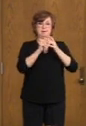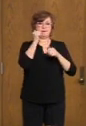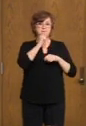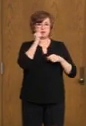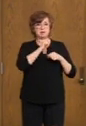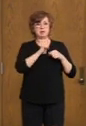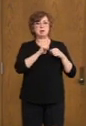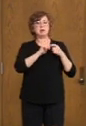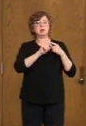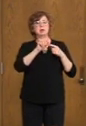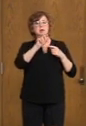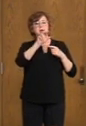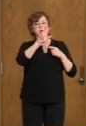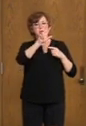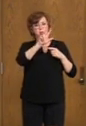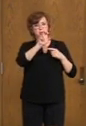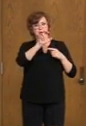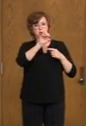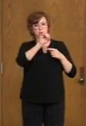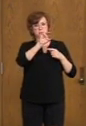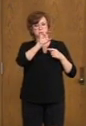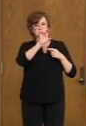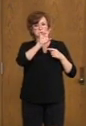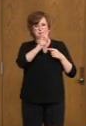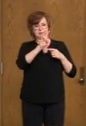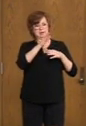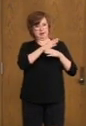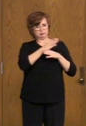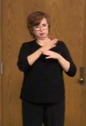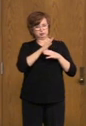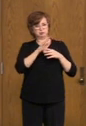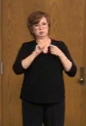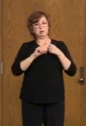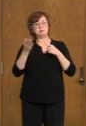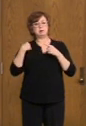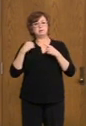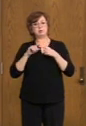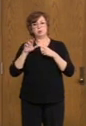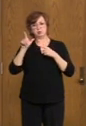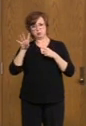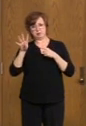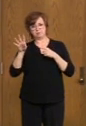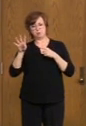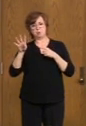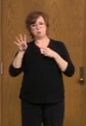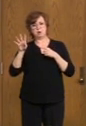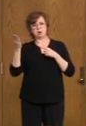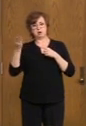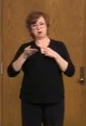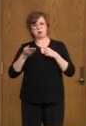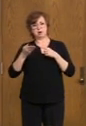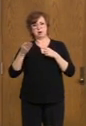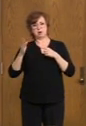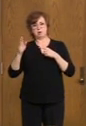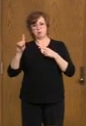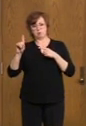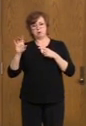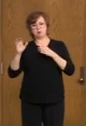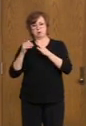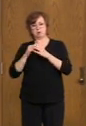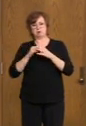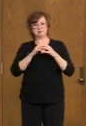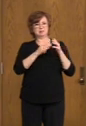321 to 307-day average, down from 26.5 to 100,000 to 24.7. So not a marked decrease, but certainly a trend in the right